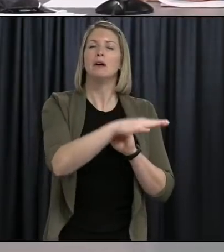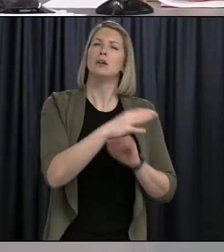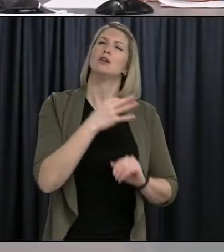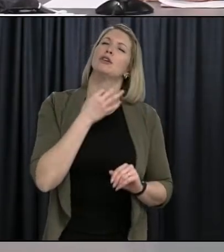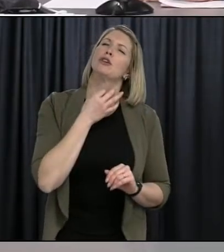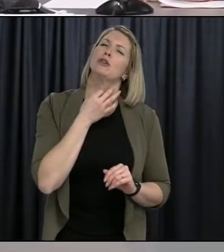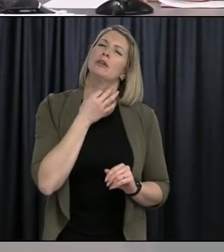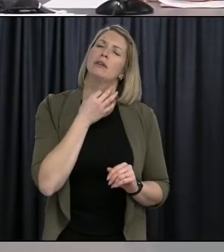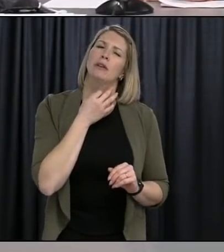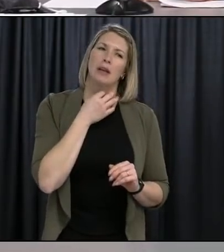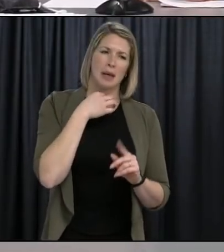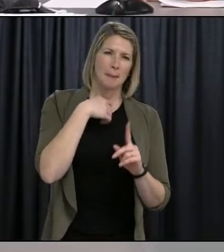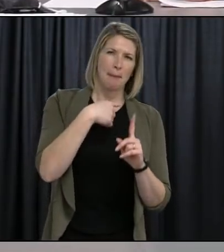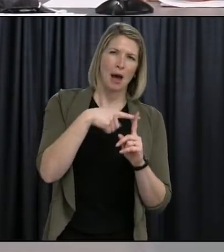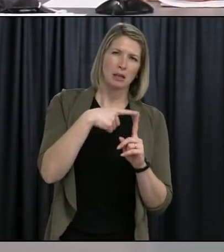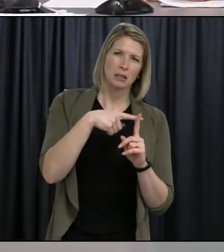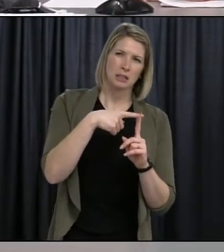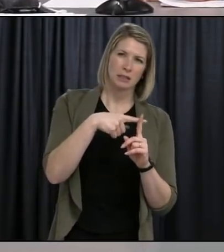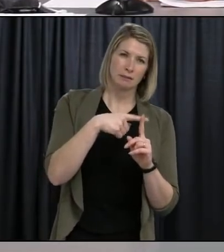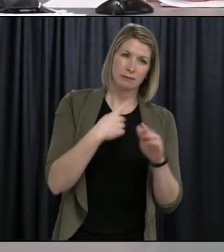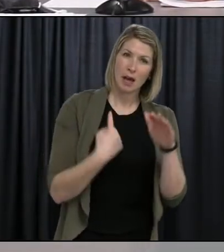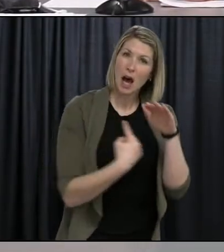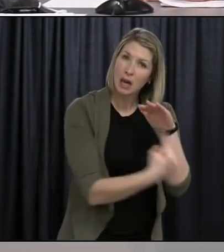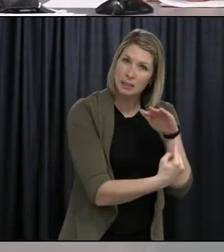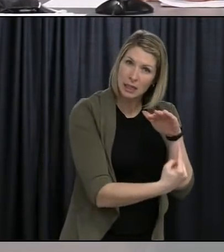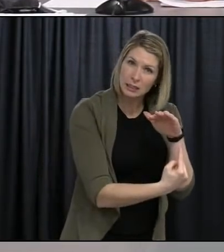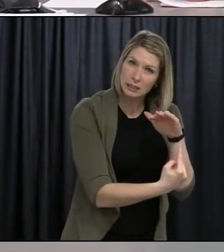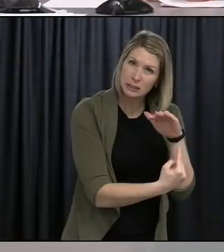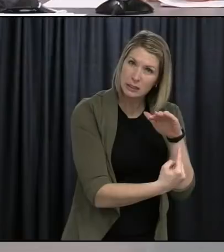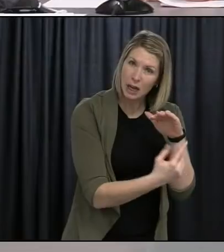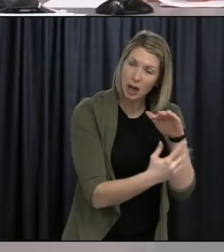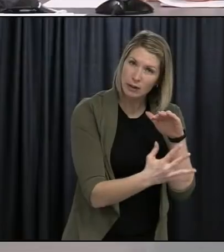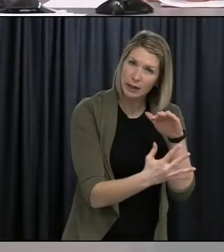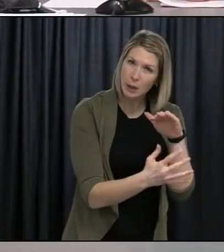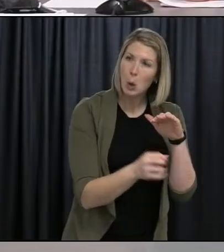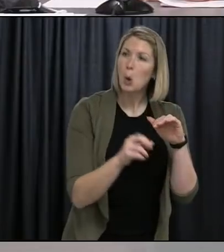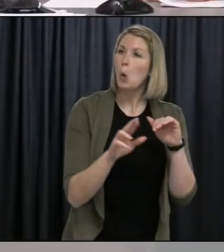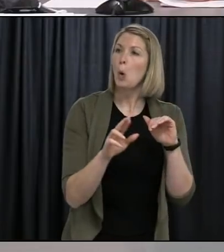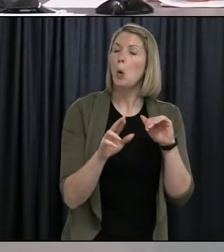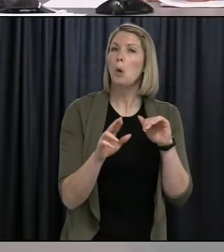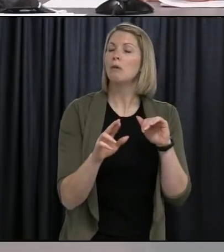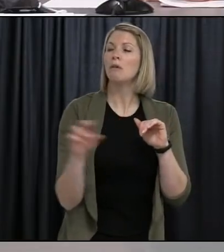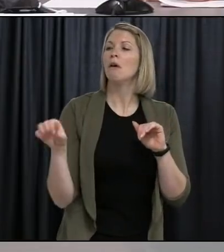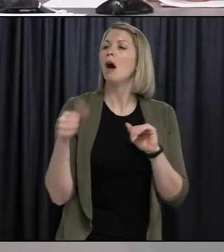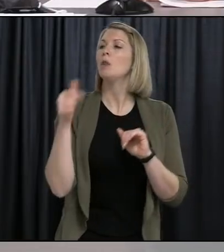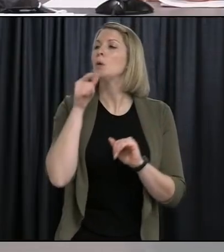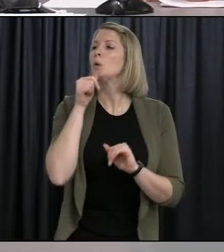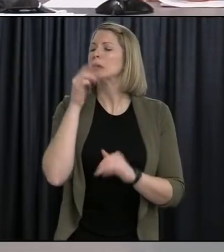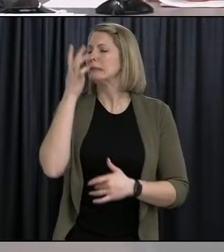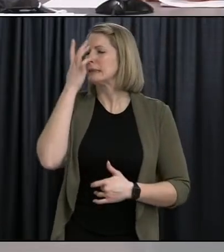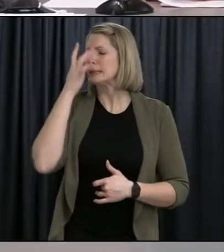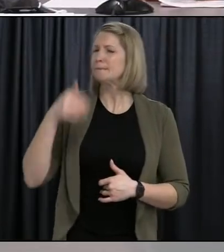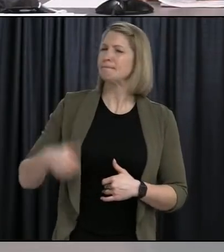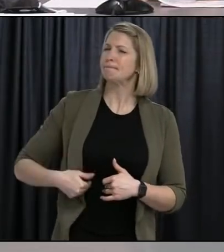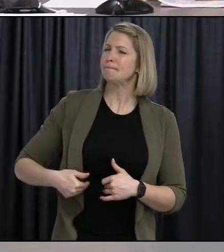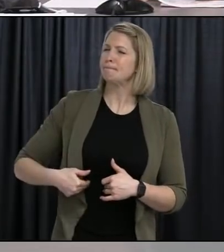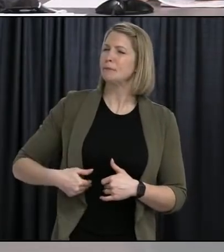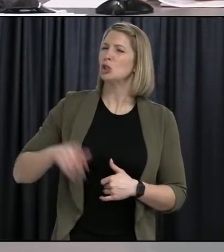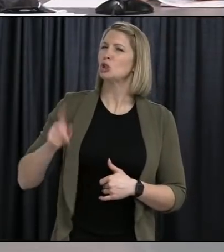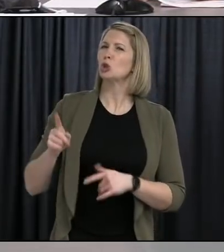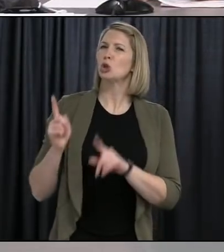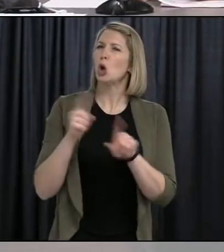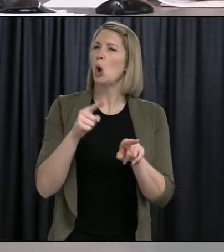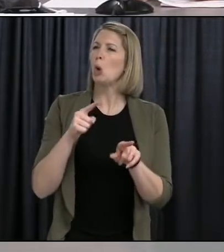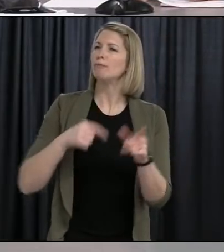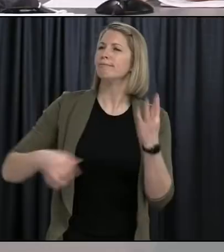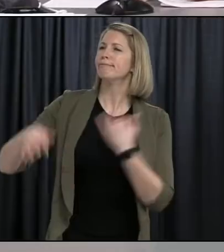test positive? Or are many of these people who may have just shown up randomly for testing or been at some of those commercial locations?